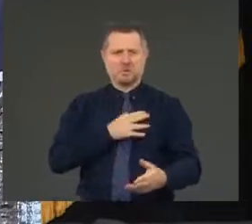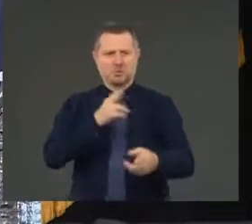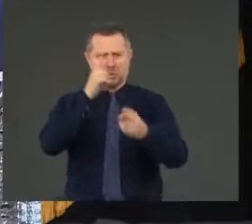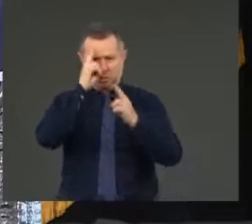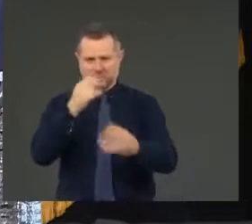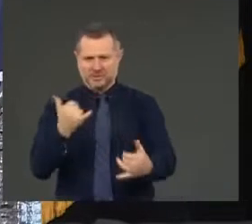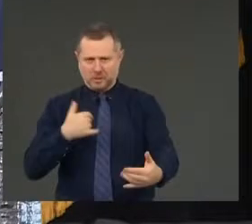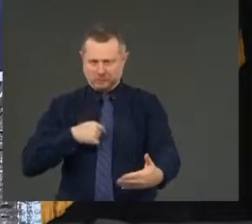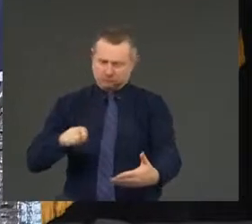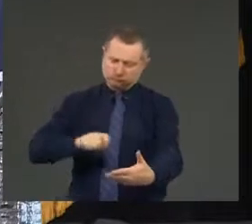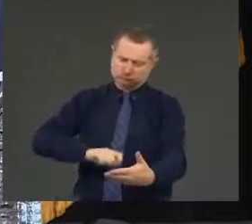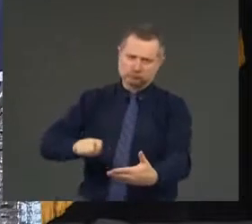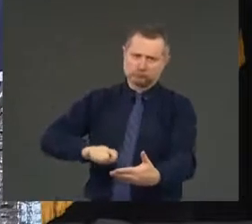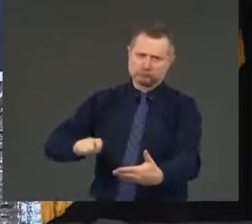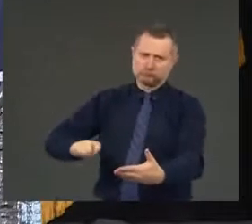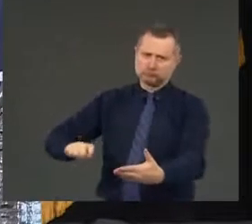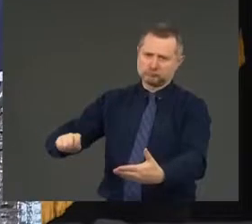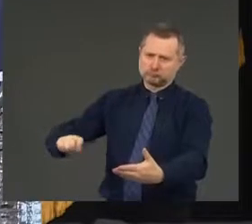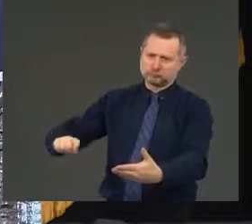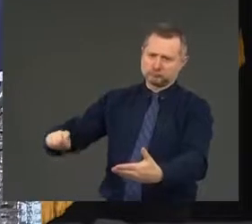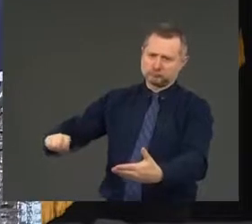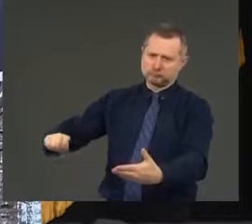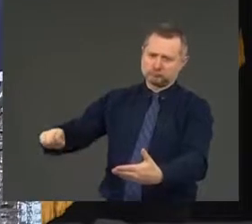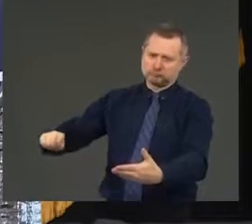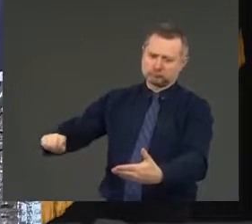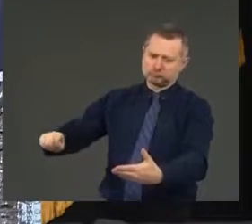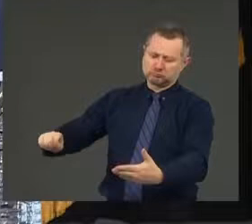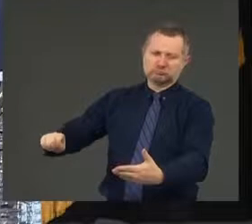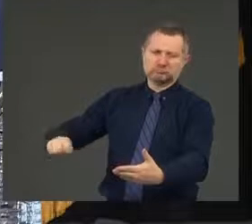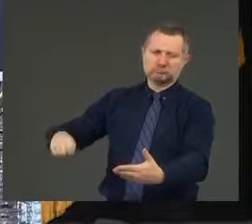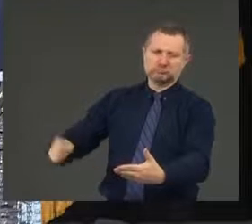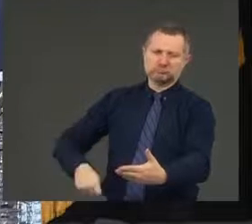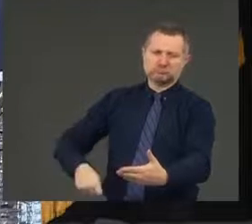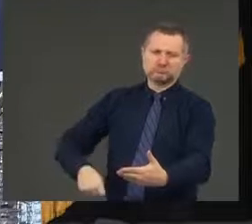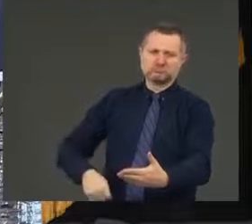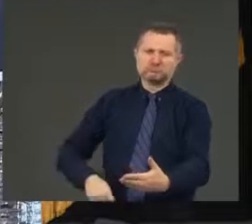now. We say to their families,